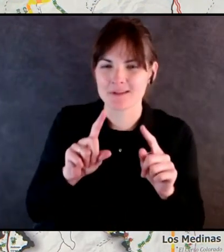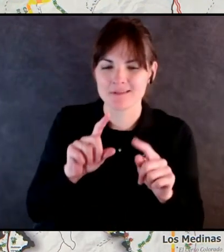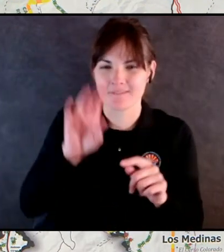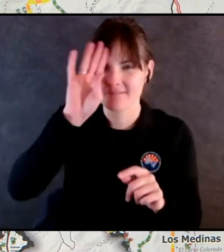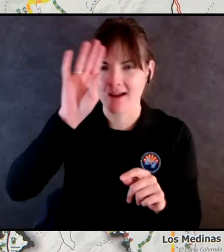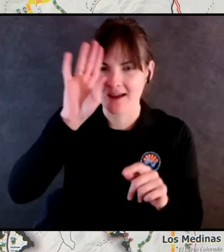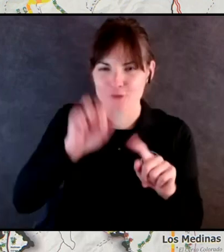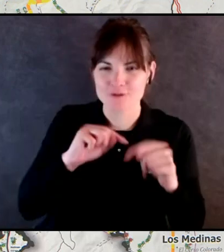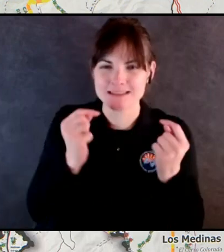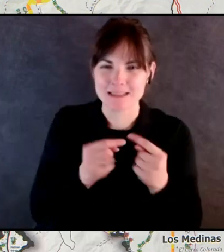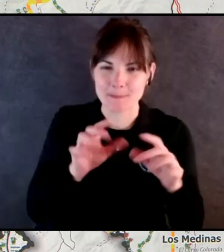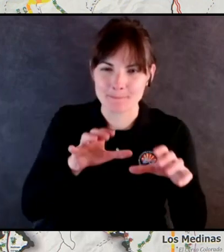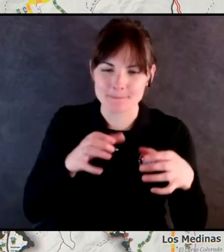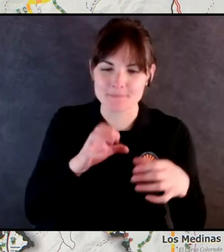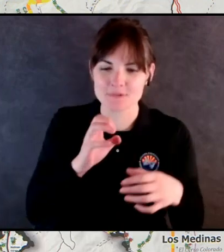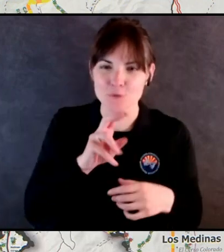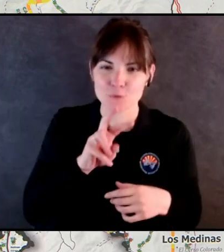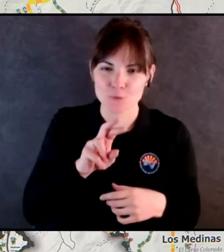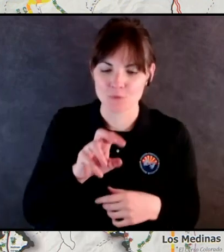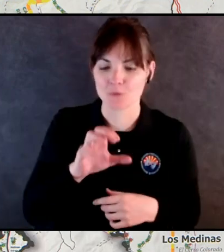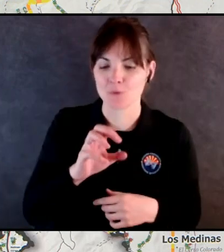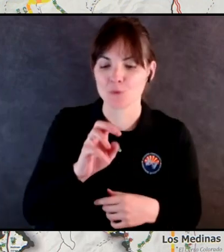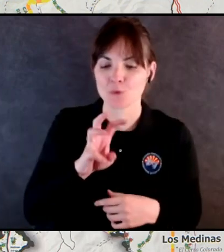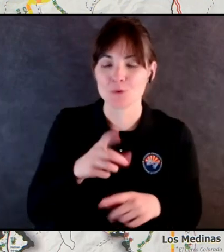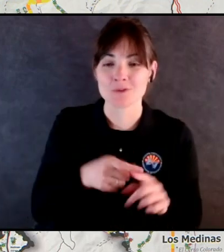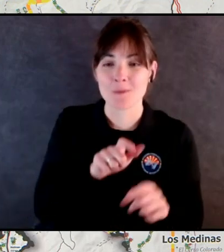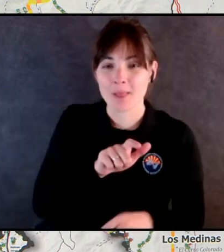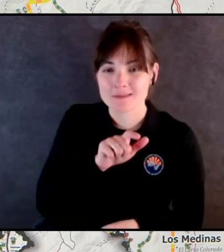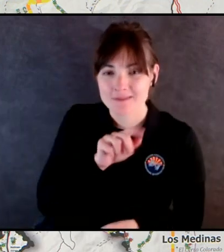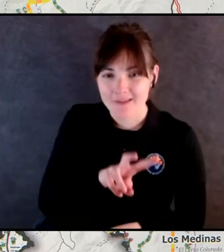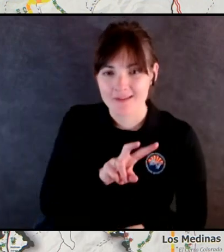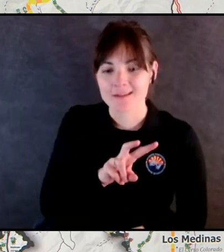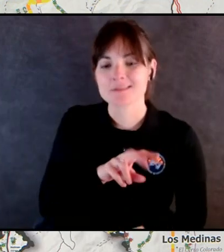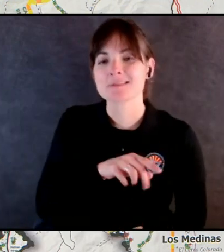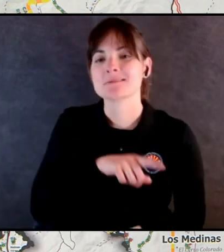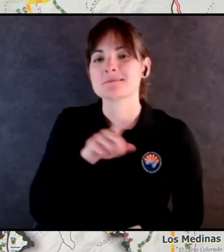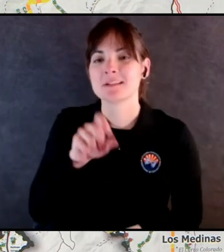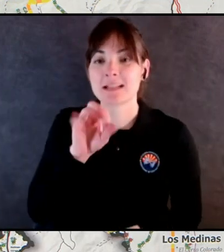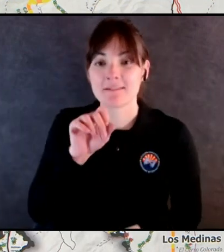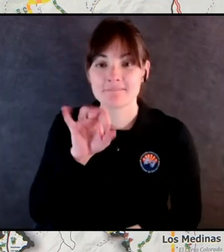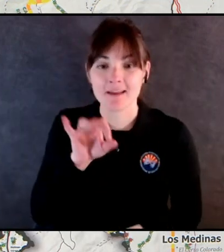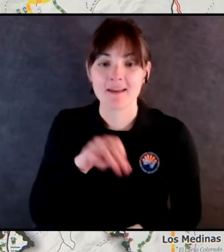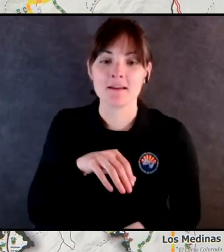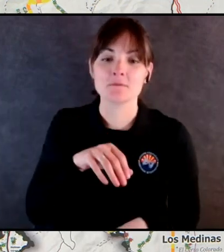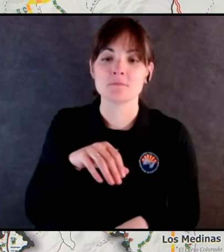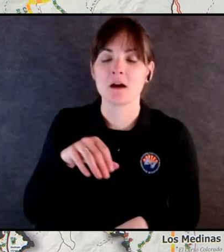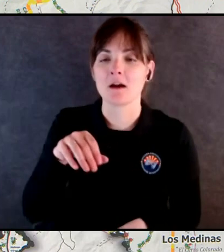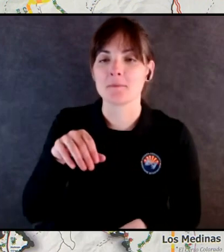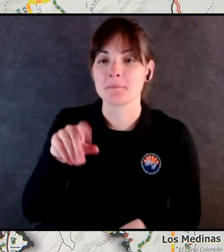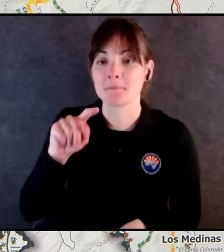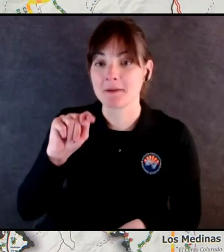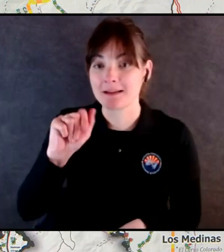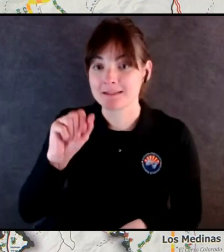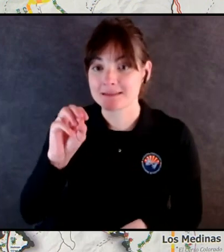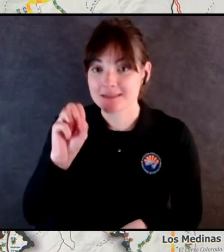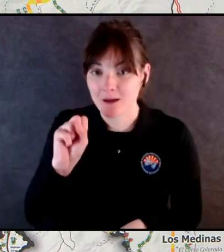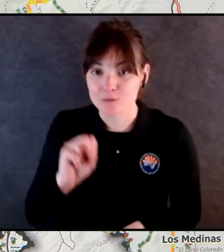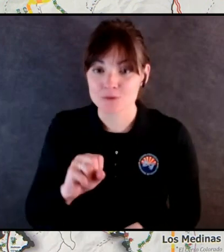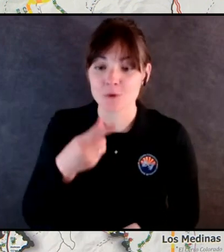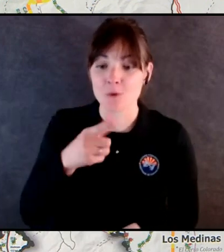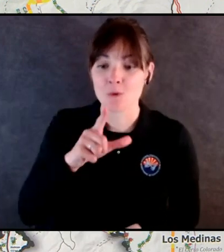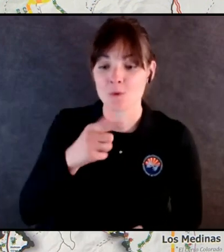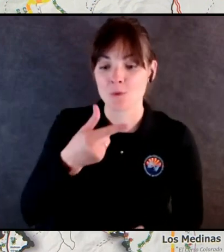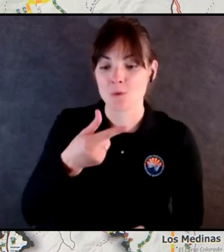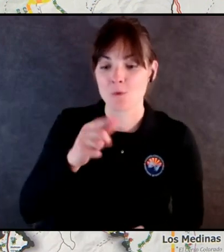then all the way up to Mora, Taos, Guadalupita, Angel Fire for the coming months, so that we